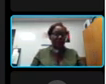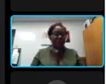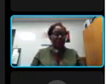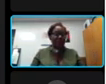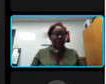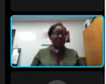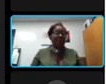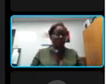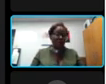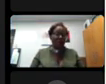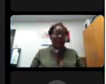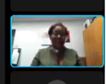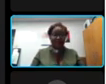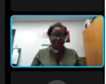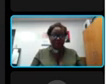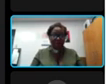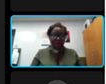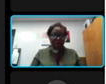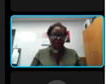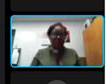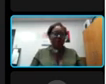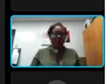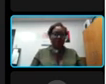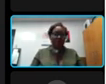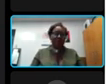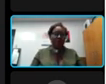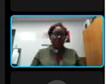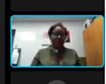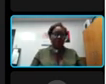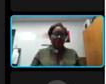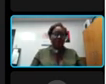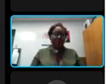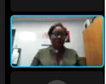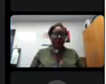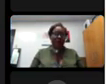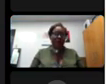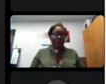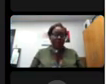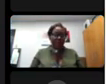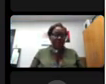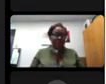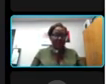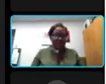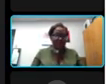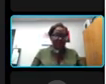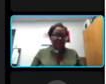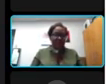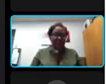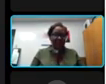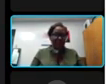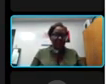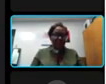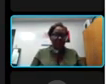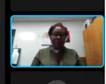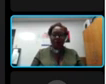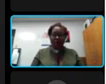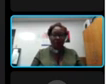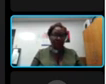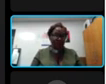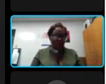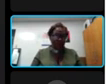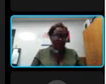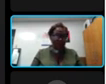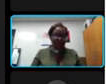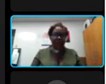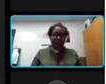be students who are asymptomatic in our schools. This testing is administered on